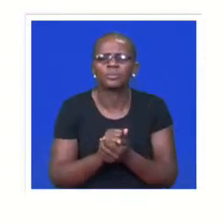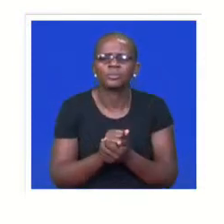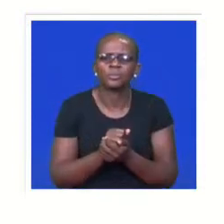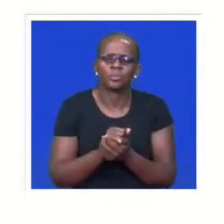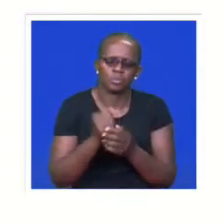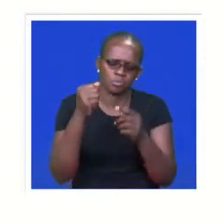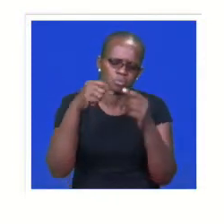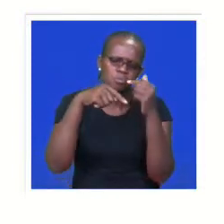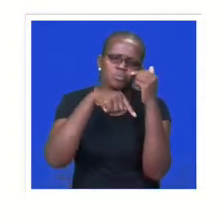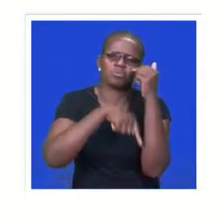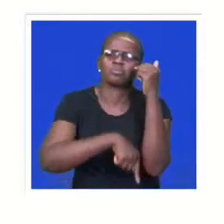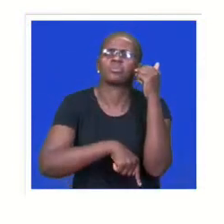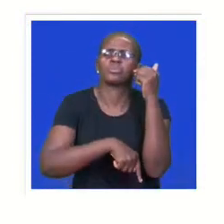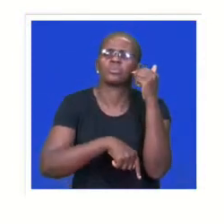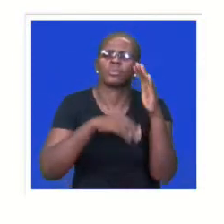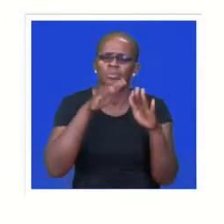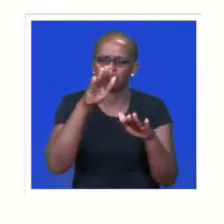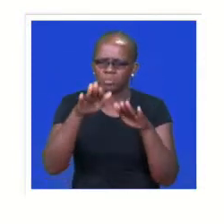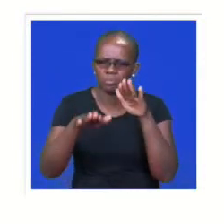downstairs,